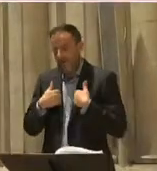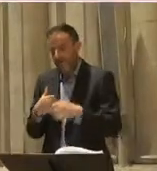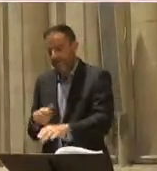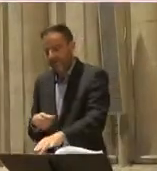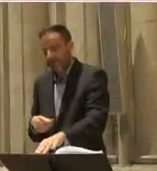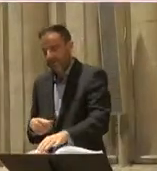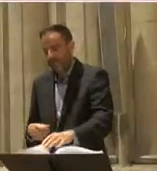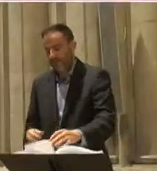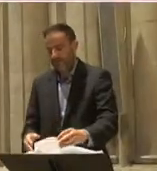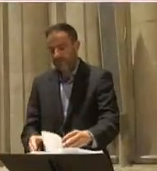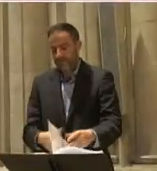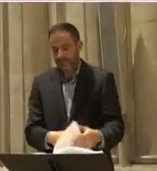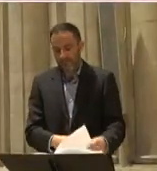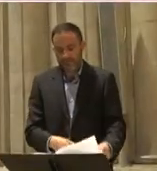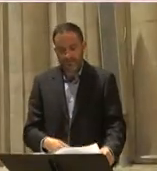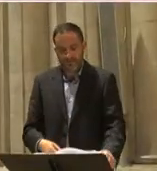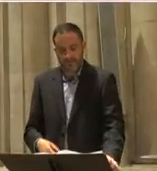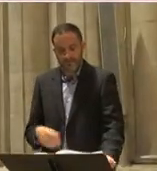and life.